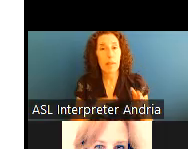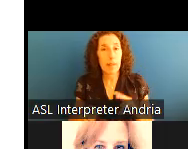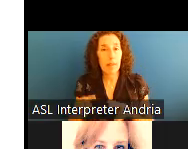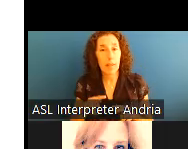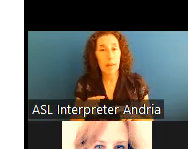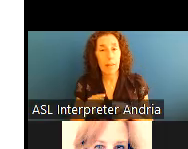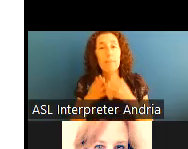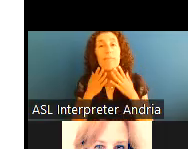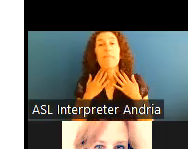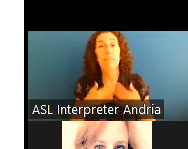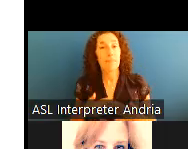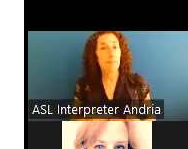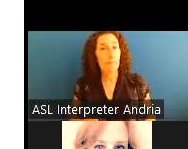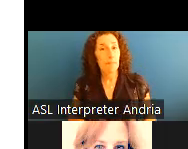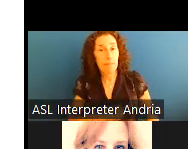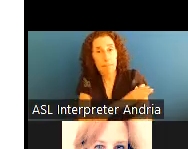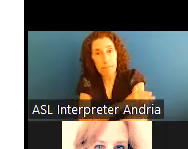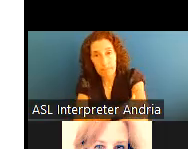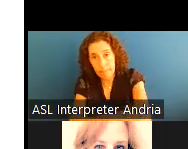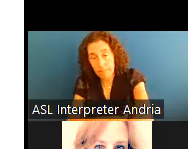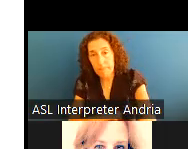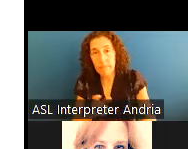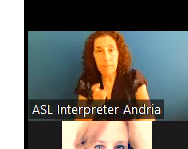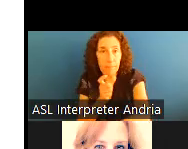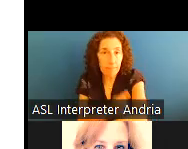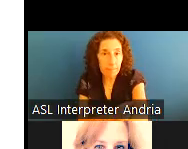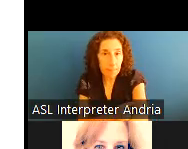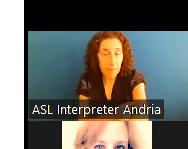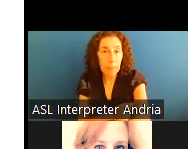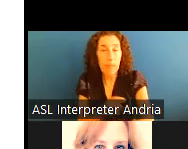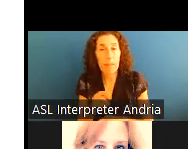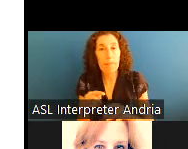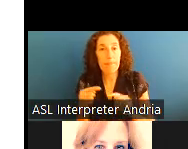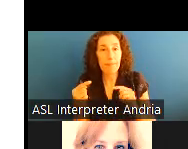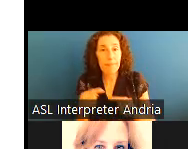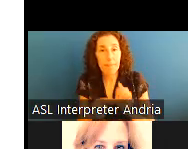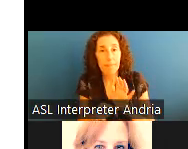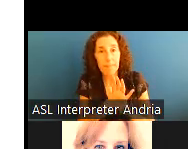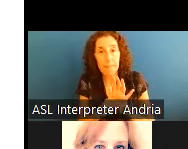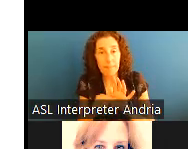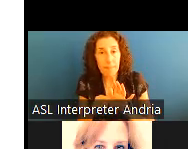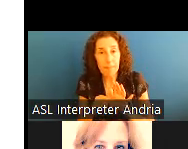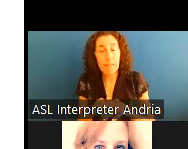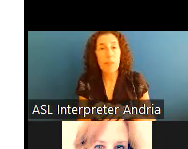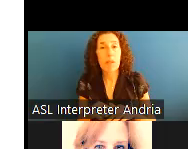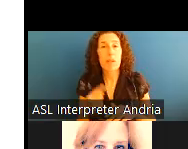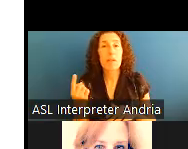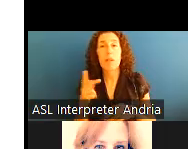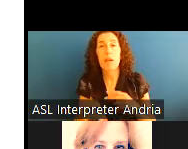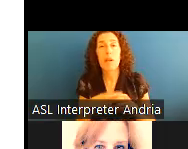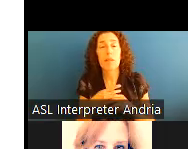will look for bruising, wounds, and other injuries that may have occurred during the